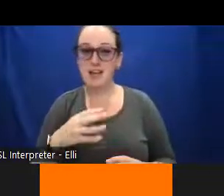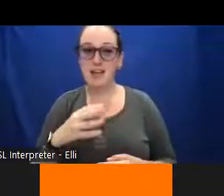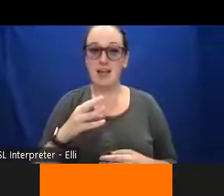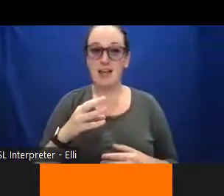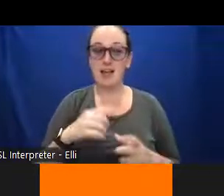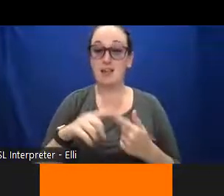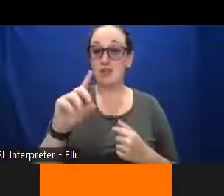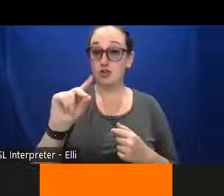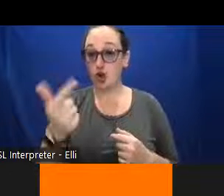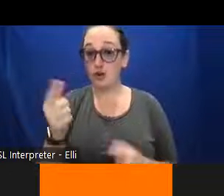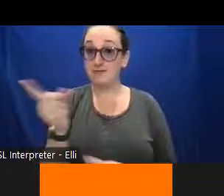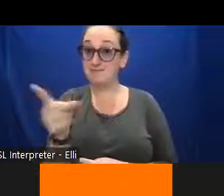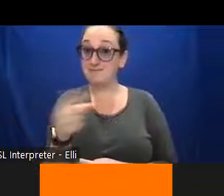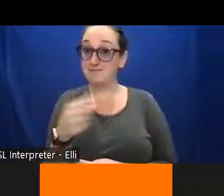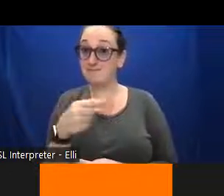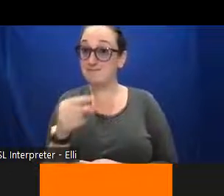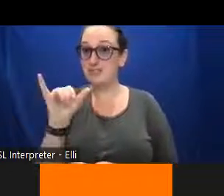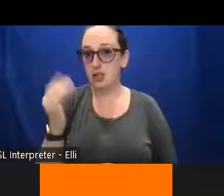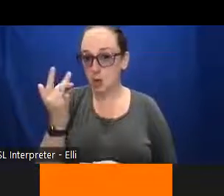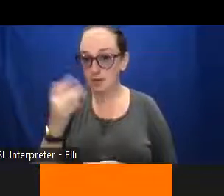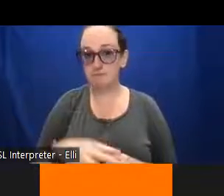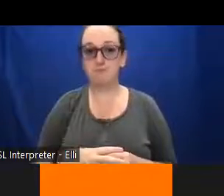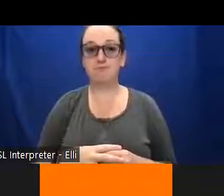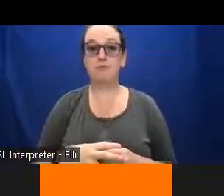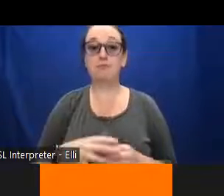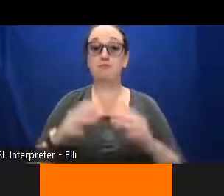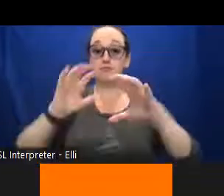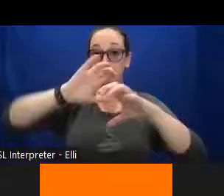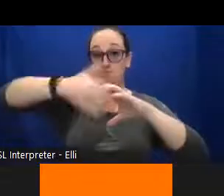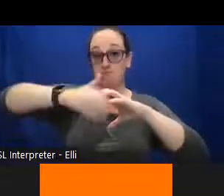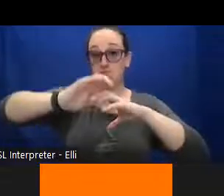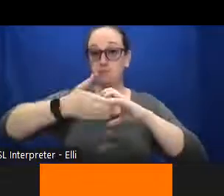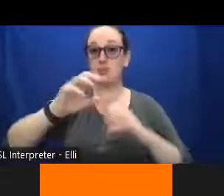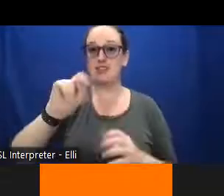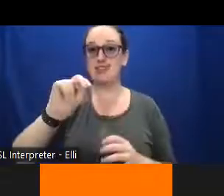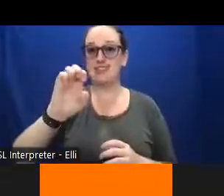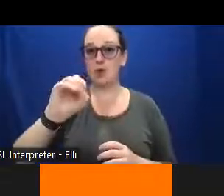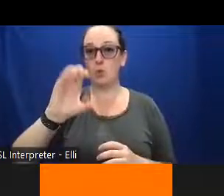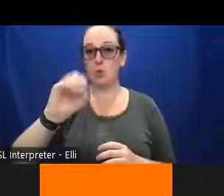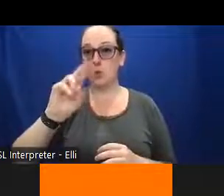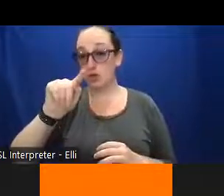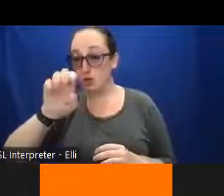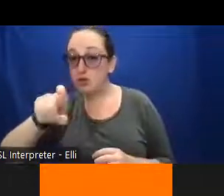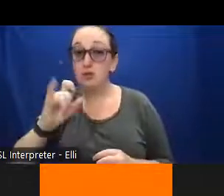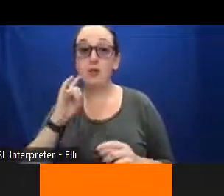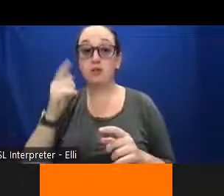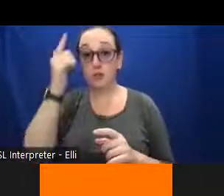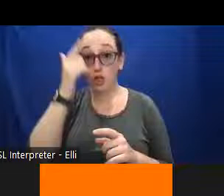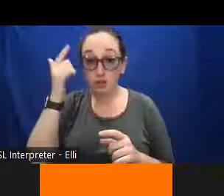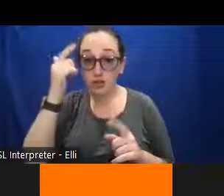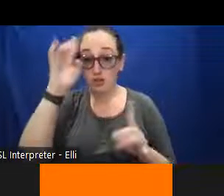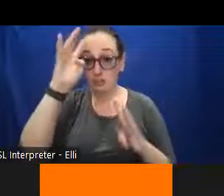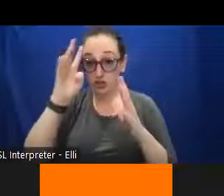tail. The neocortex is the site of logic, imagination, planning, and control. It's